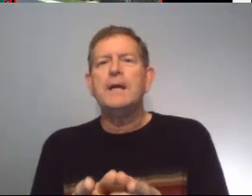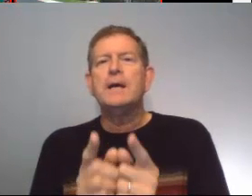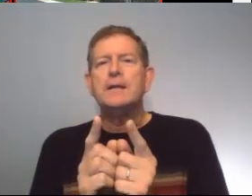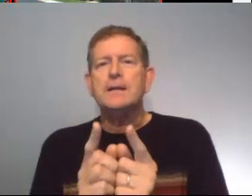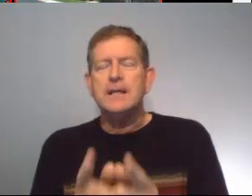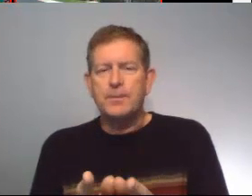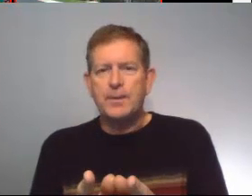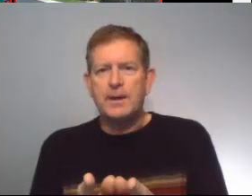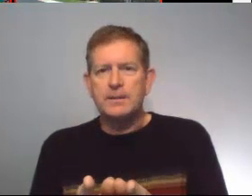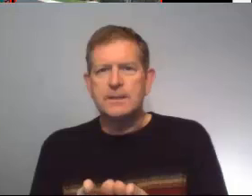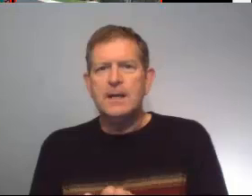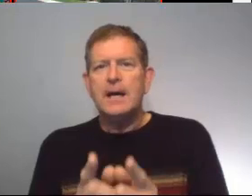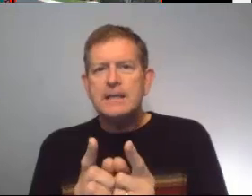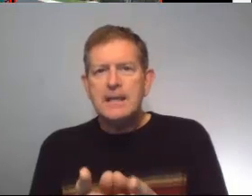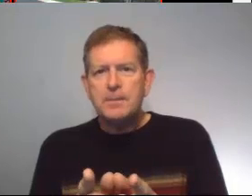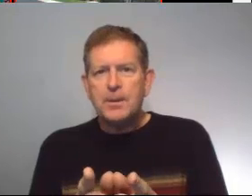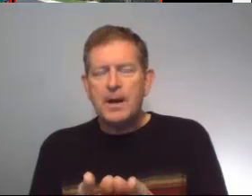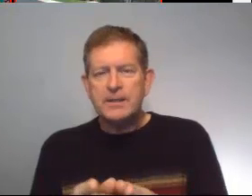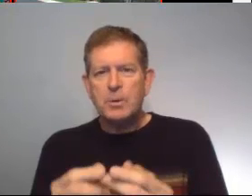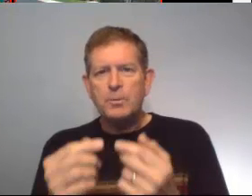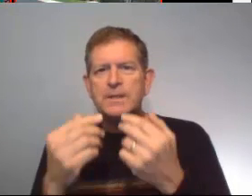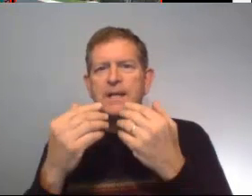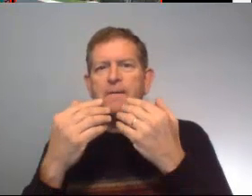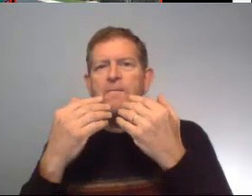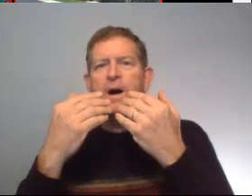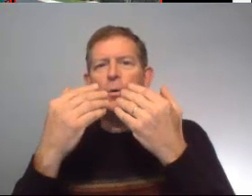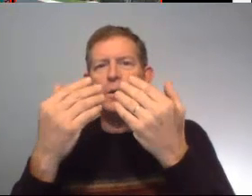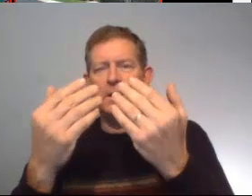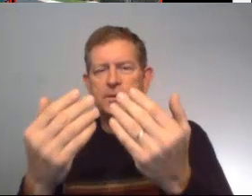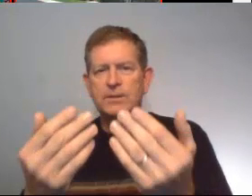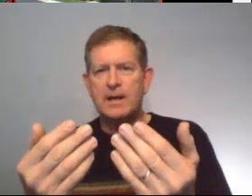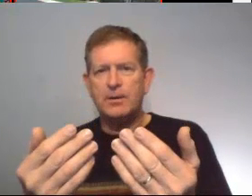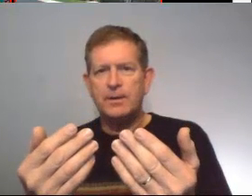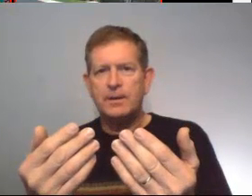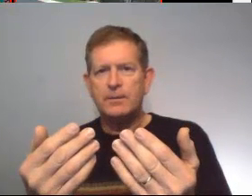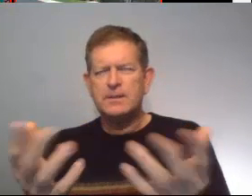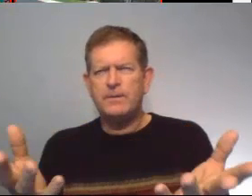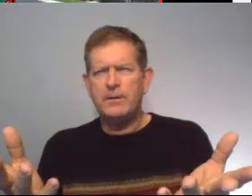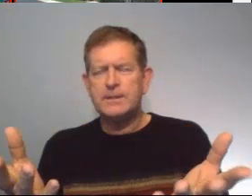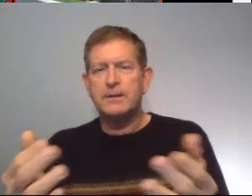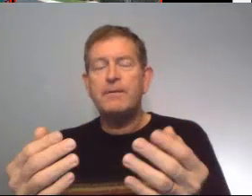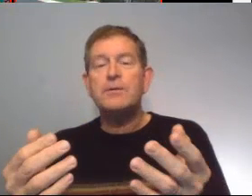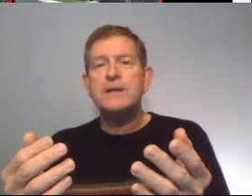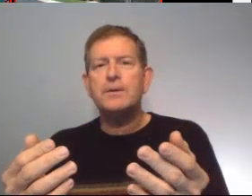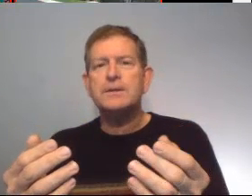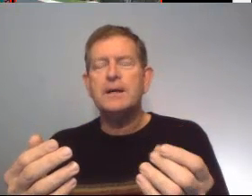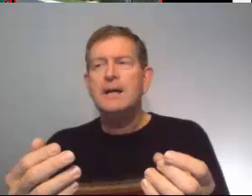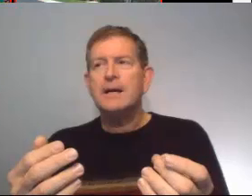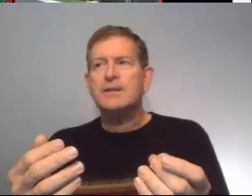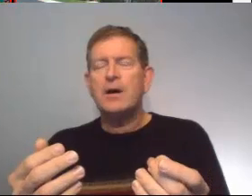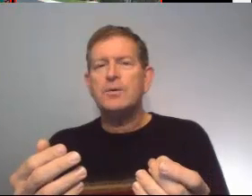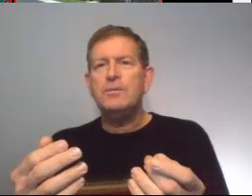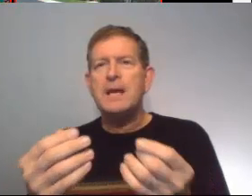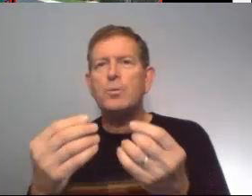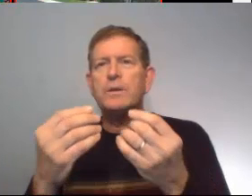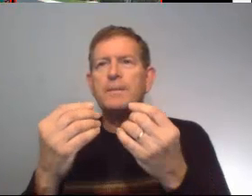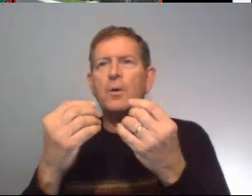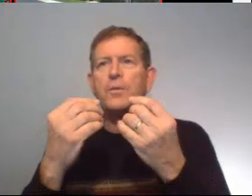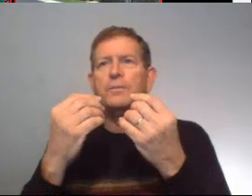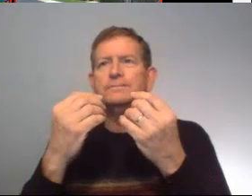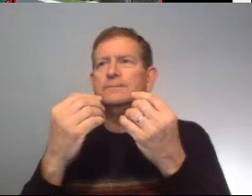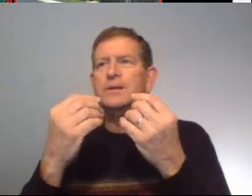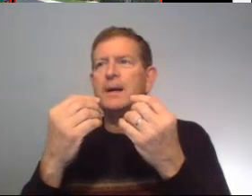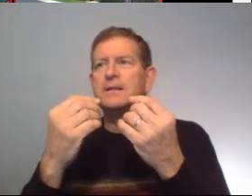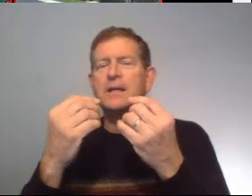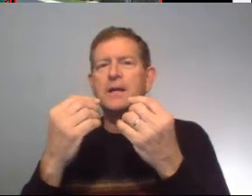what are called diphthongs. A diphthong is when we say a vowel sound. What's a vowel sound? A vowel sound is a sound you make with